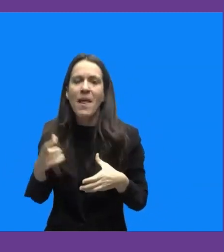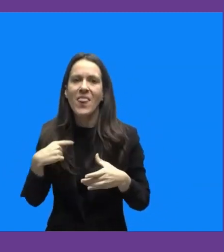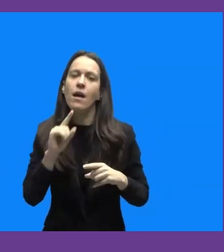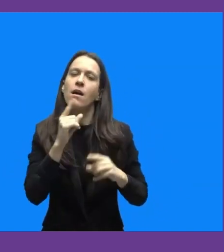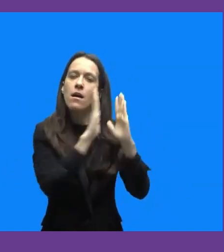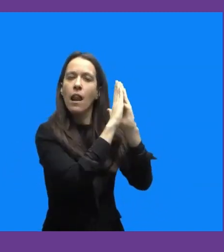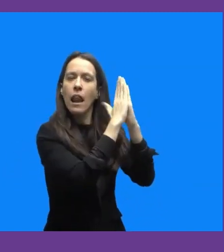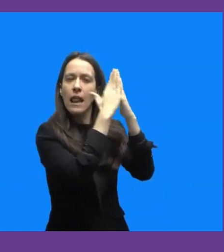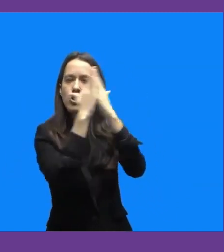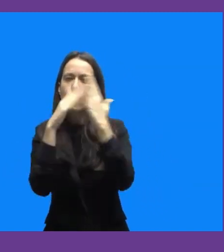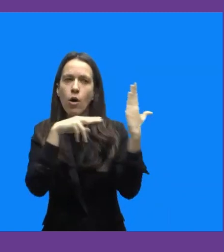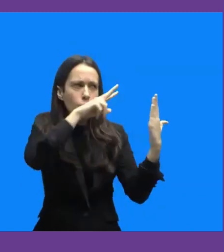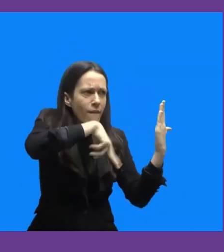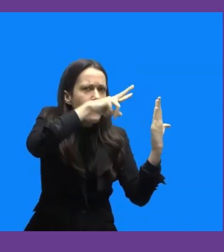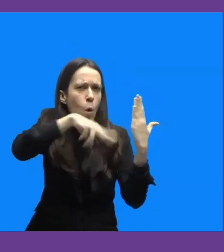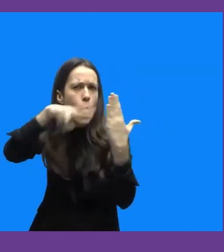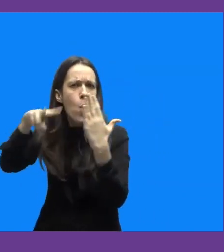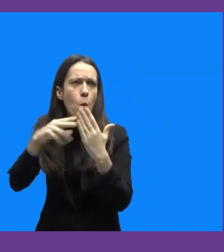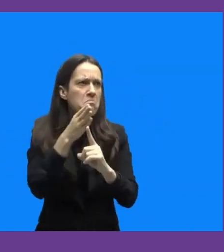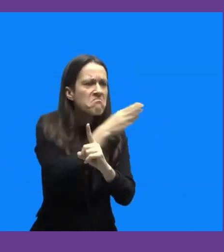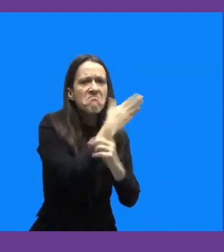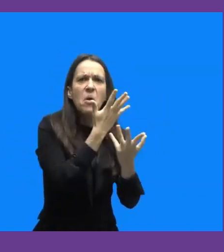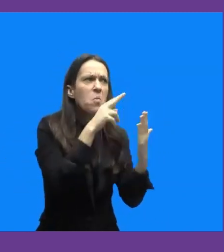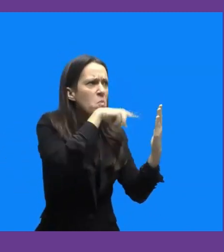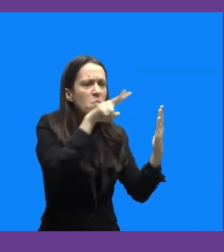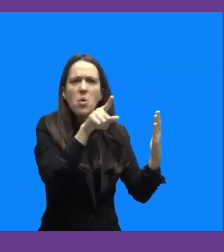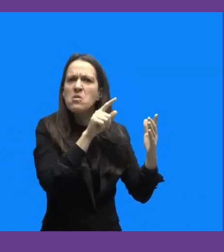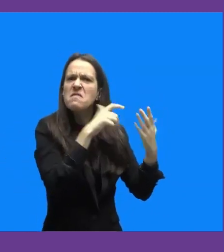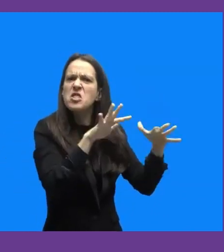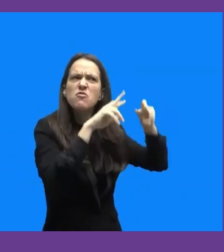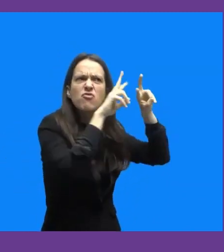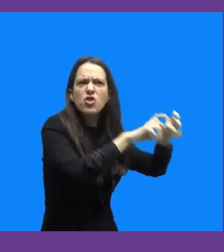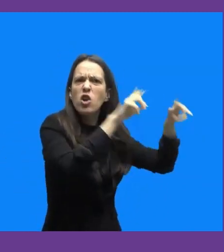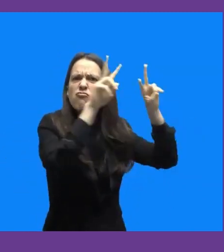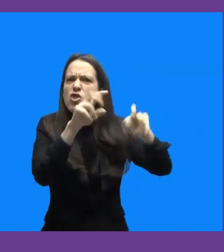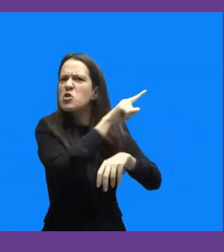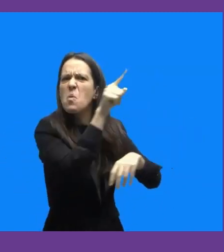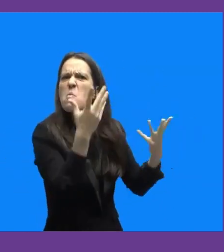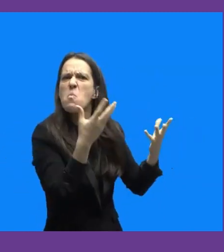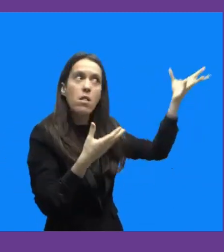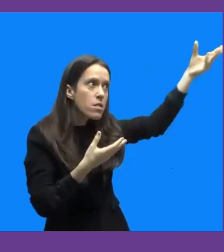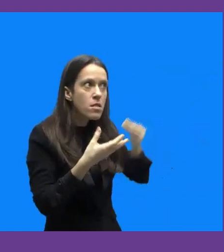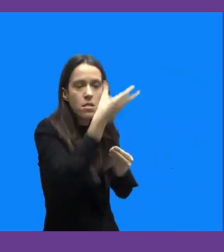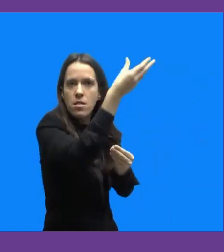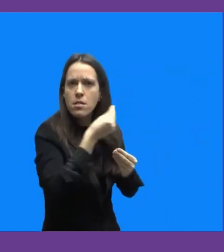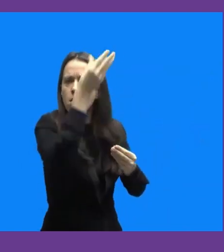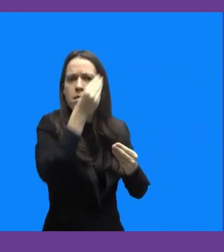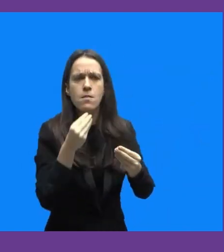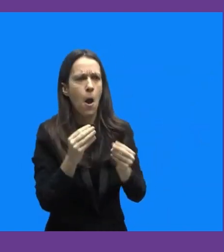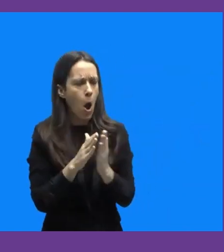to see what the authors say, what studies say about this, and what